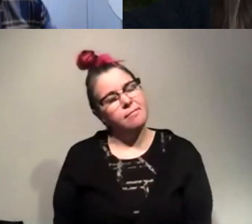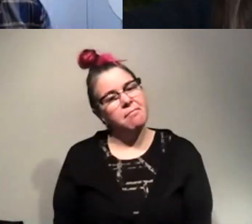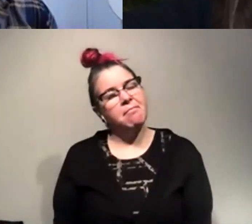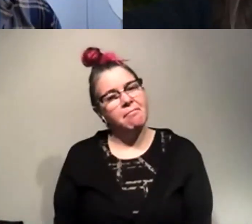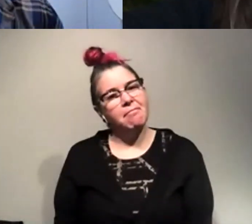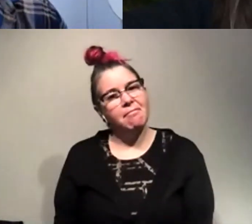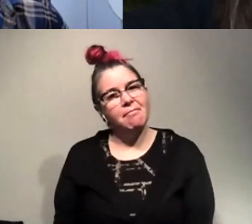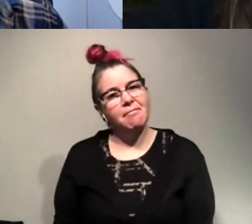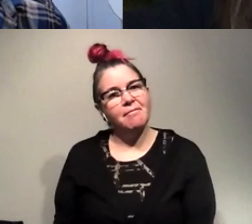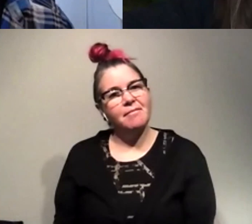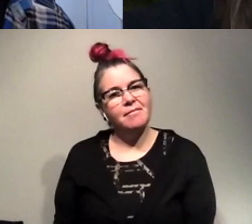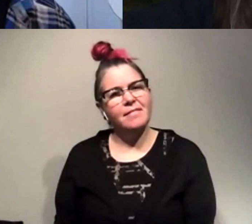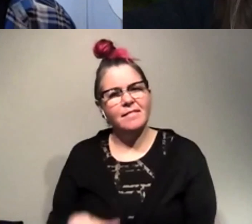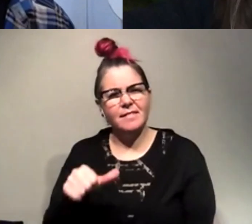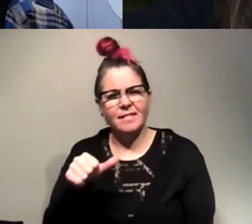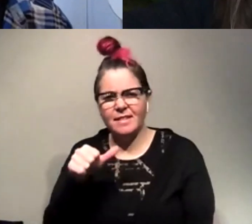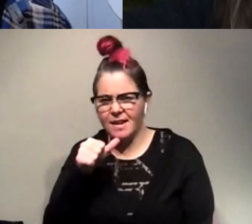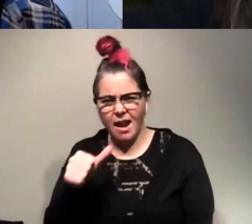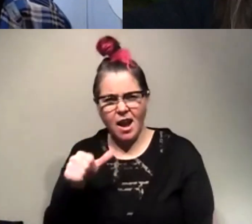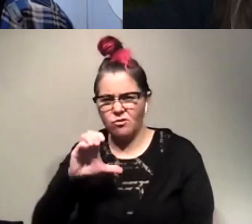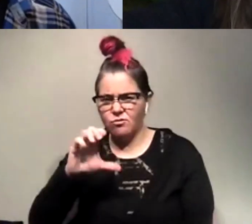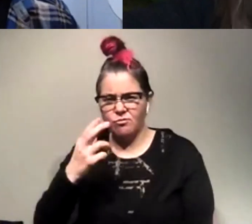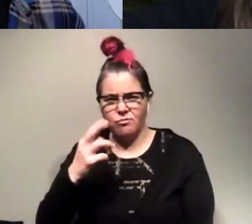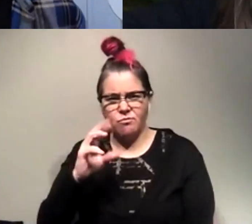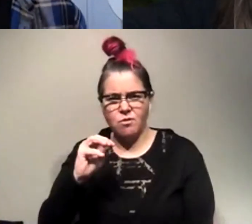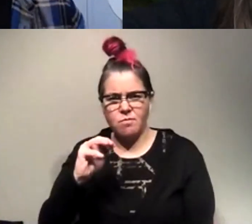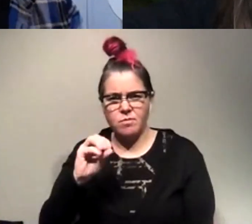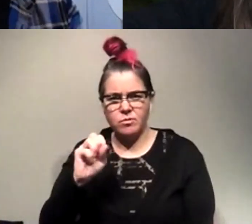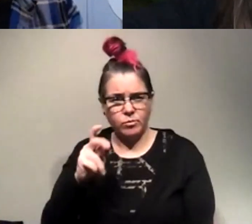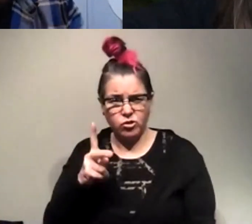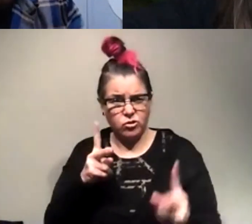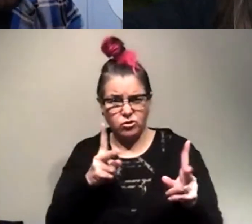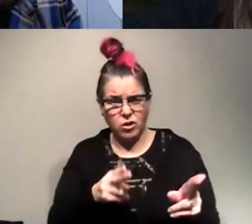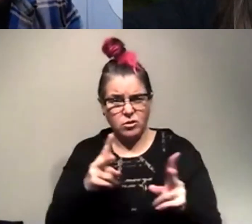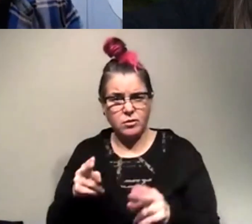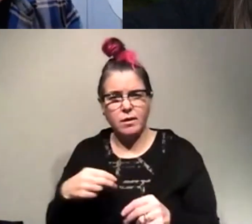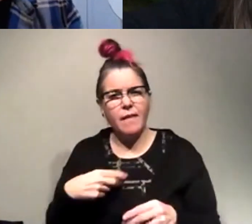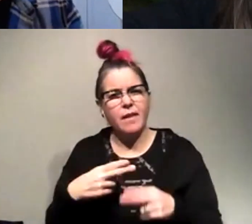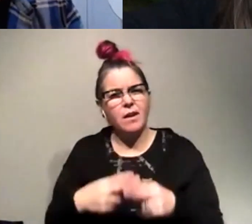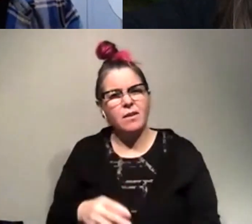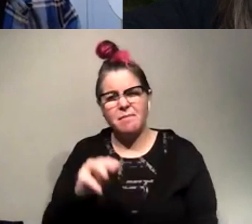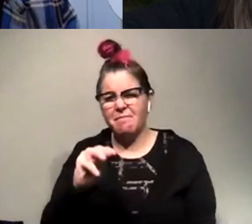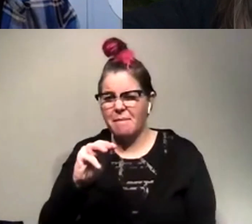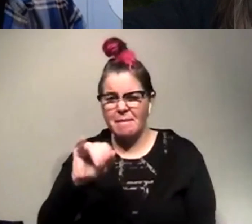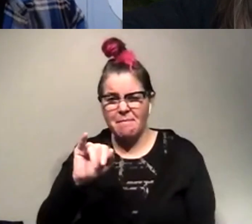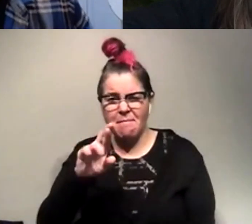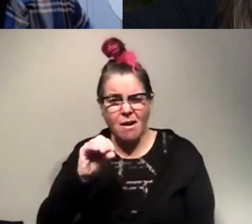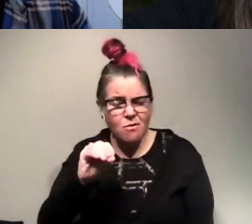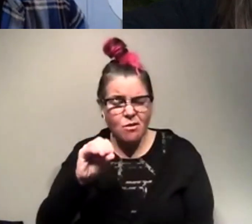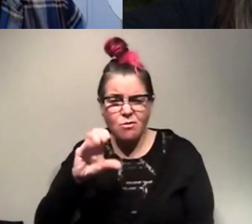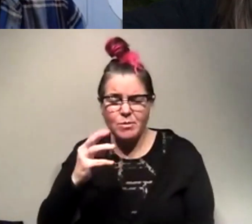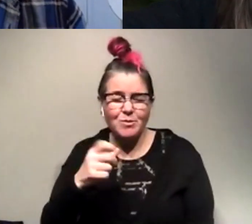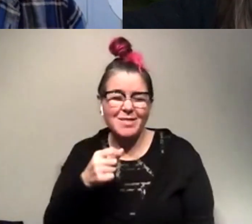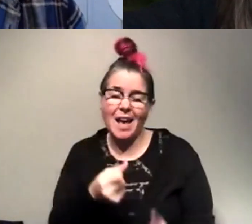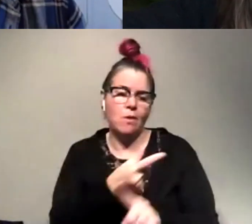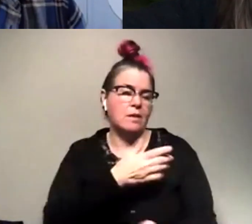But not in like chromosomes. It's just like in chunks. I think they're called microchromosomes. We're getting outside of my area here. I just